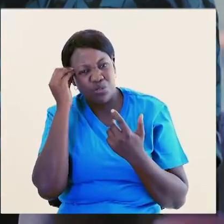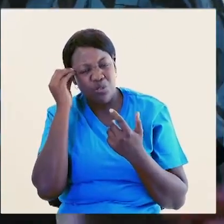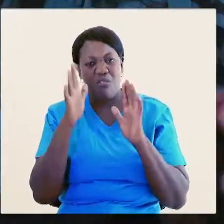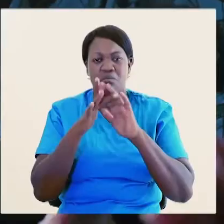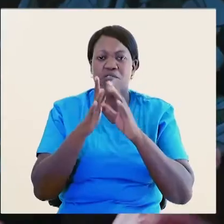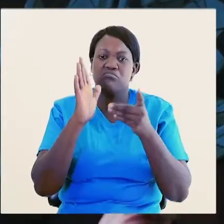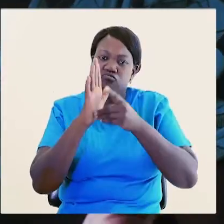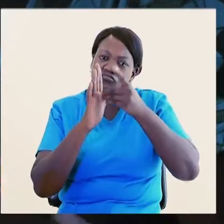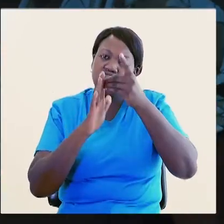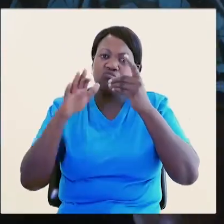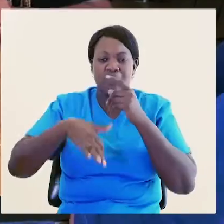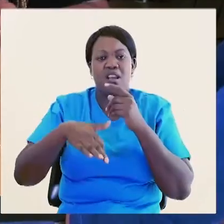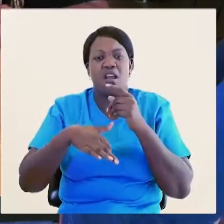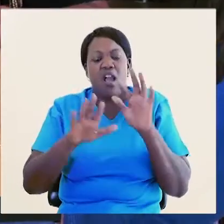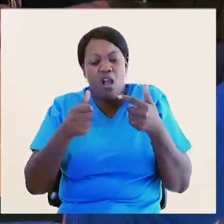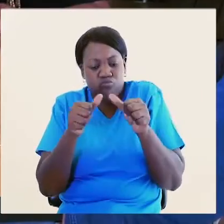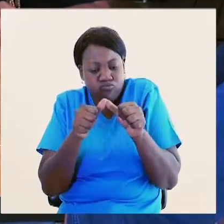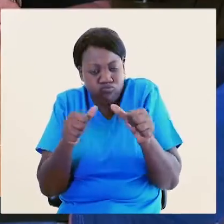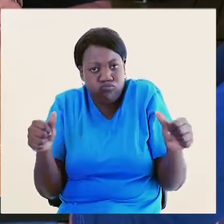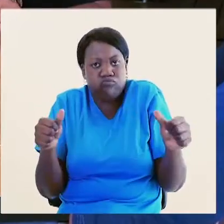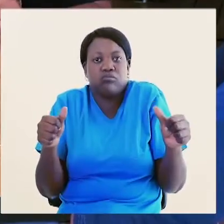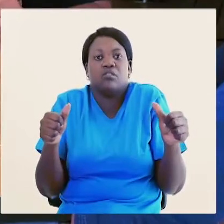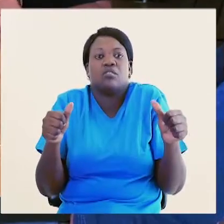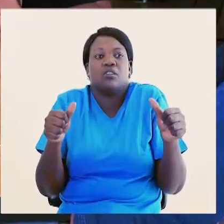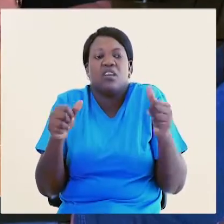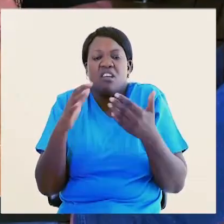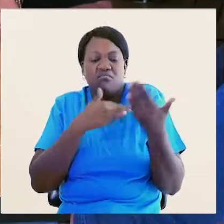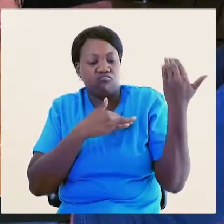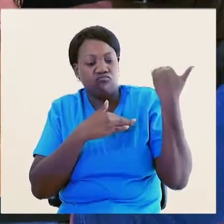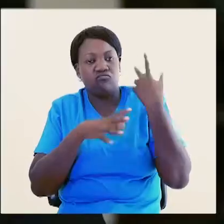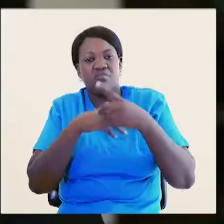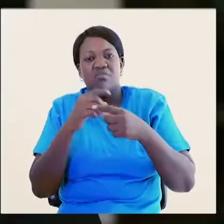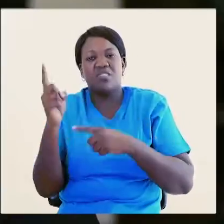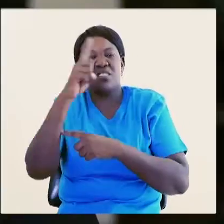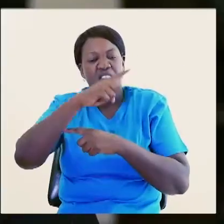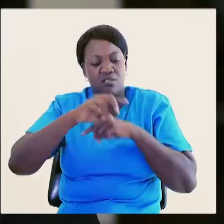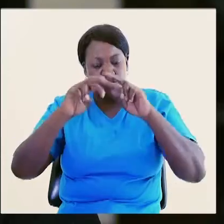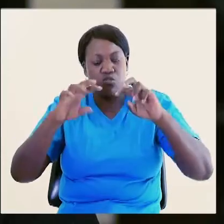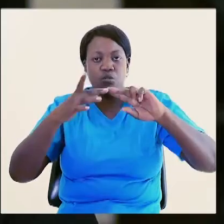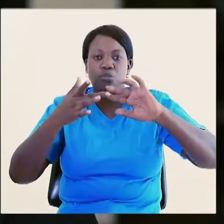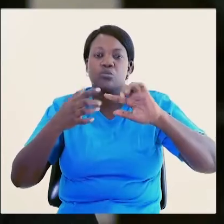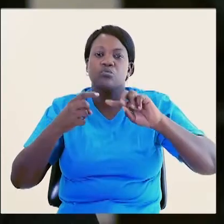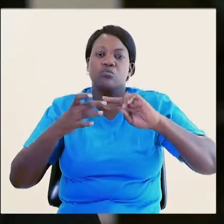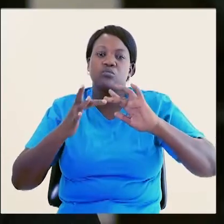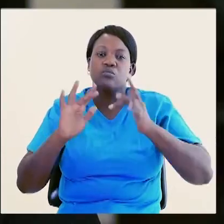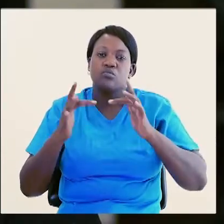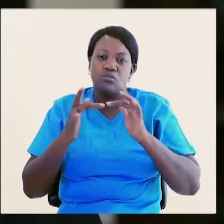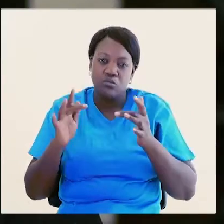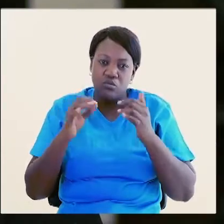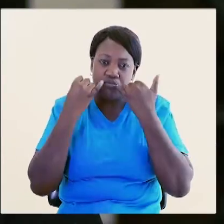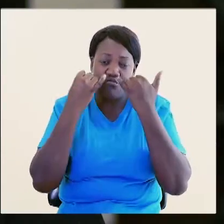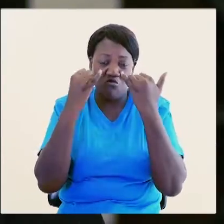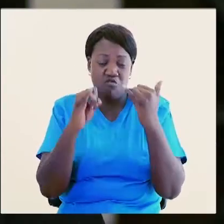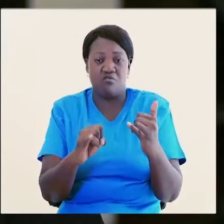Namibia. Like, how are we progressing? You know, I was searching the other day on the internet and found something where they say that